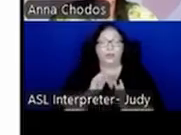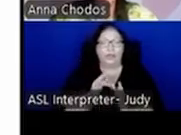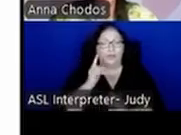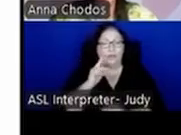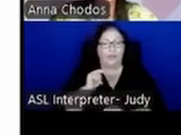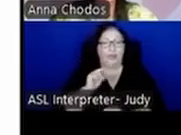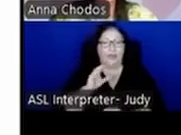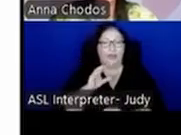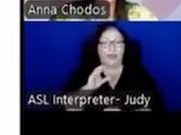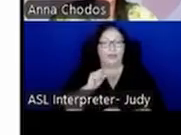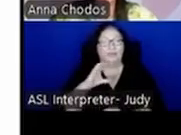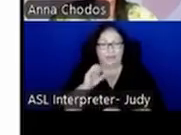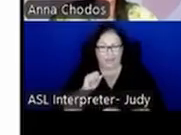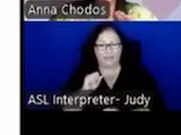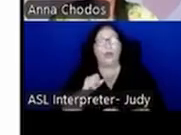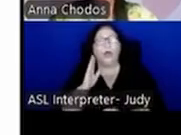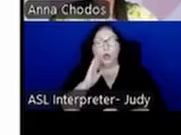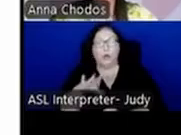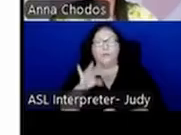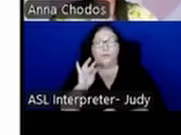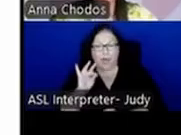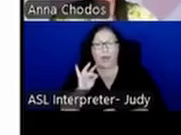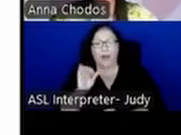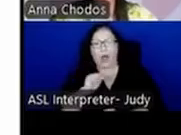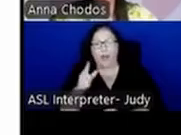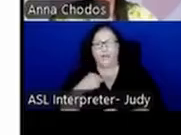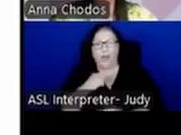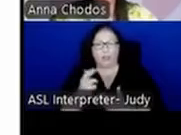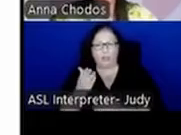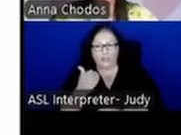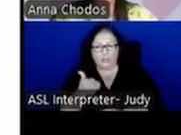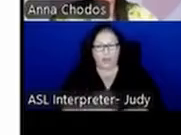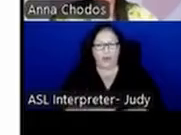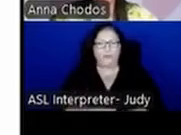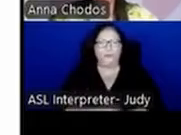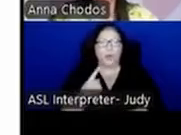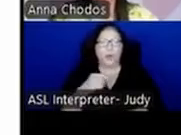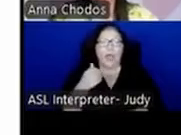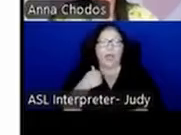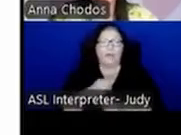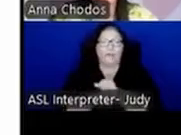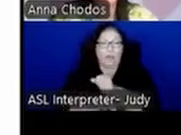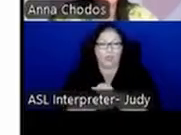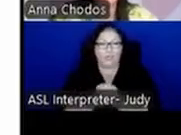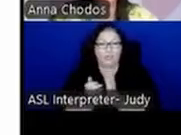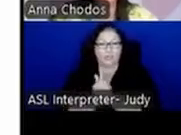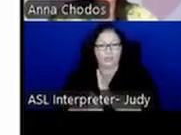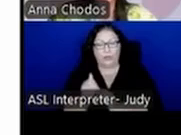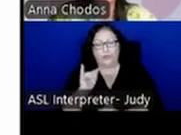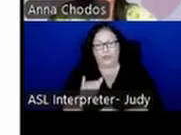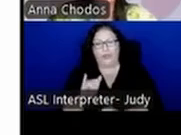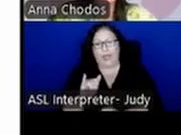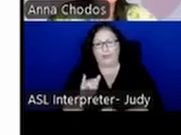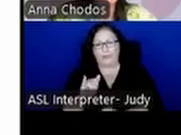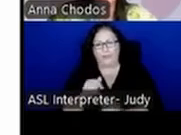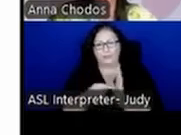will find all of our resources there. So we have the foundational skills, which I essentially just presented to you, but of course we go into deeper